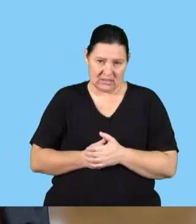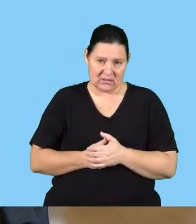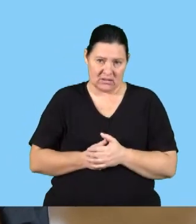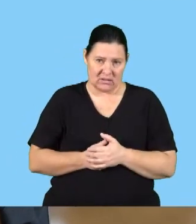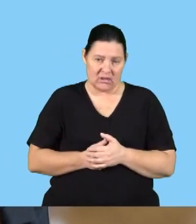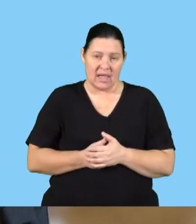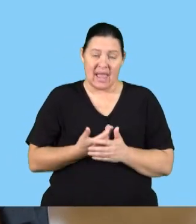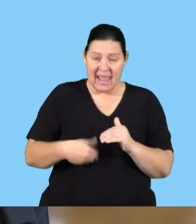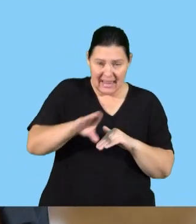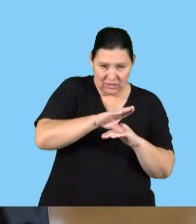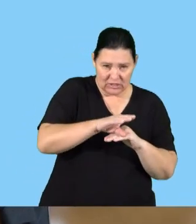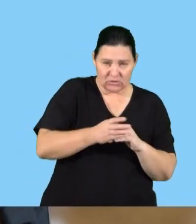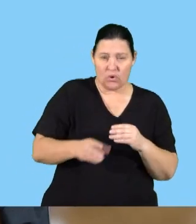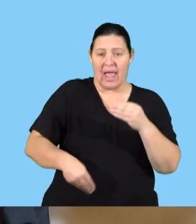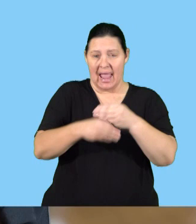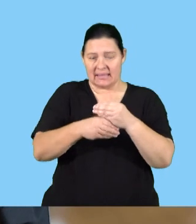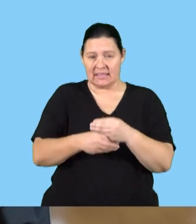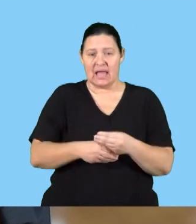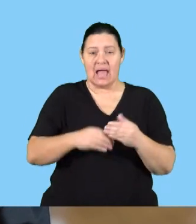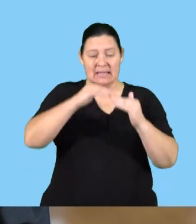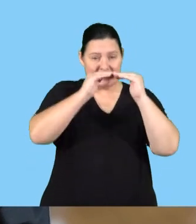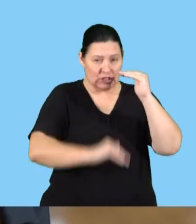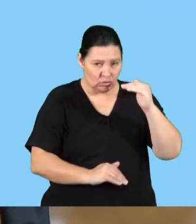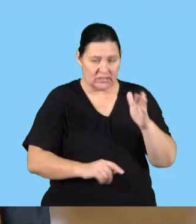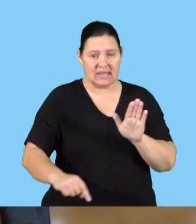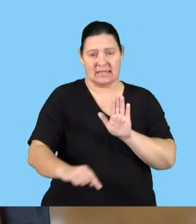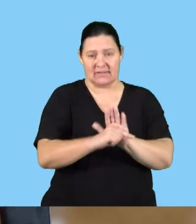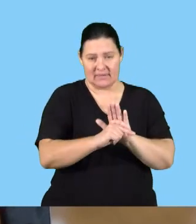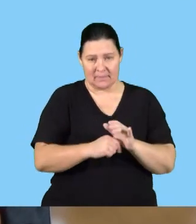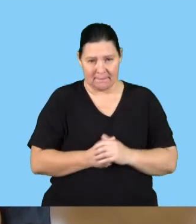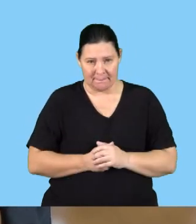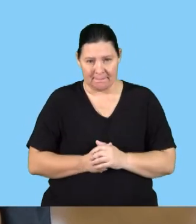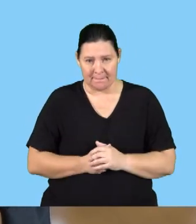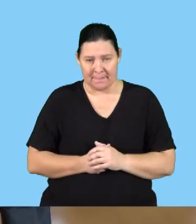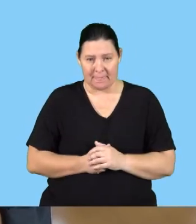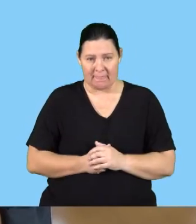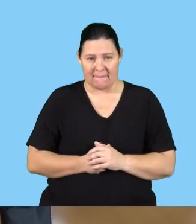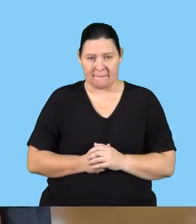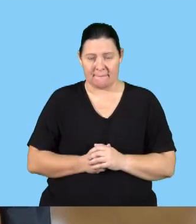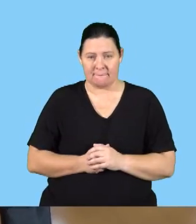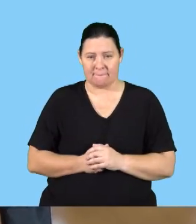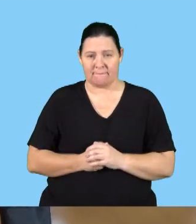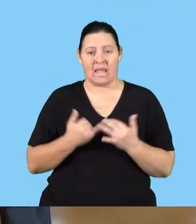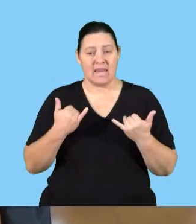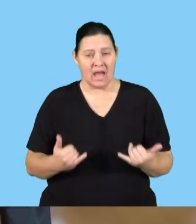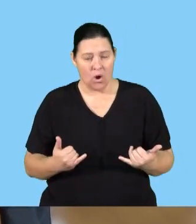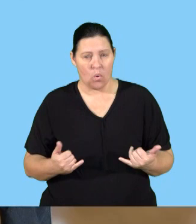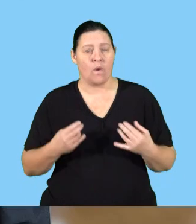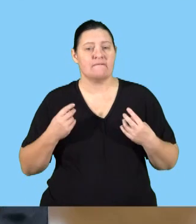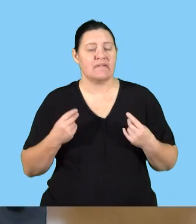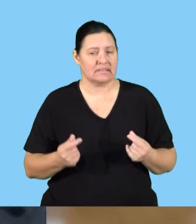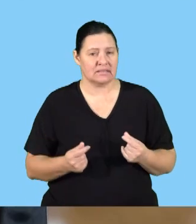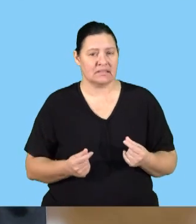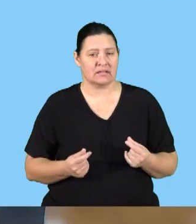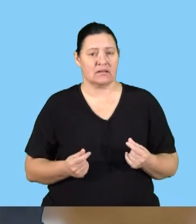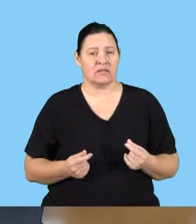subtract. Increase, we add; decrease, we subtract. So now I just want to quickly